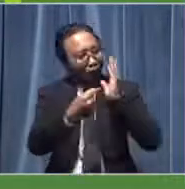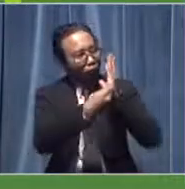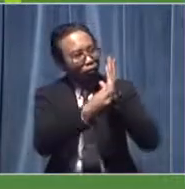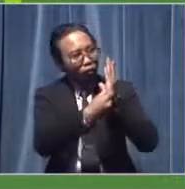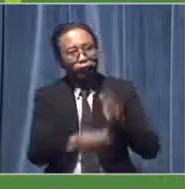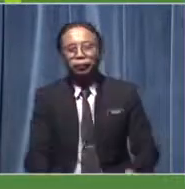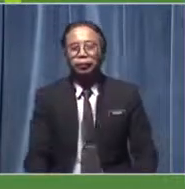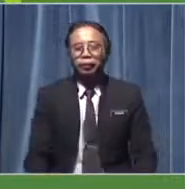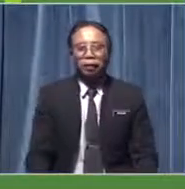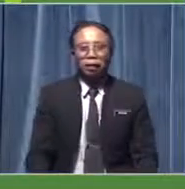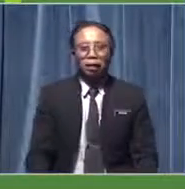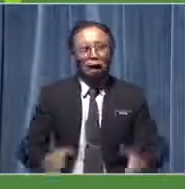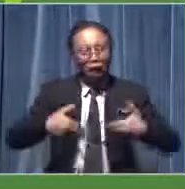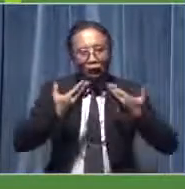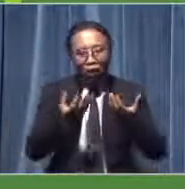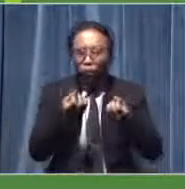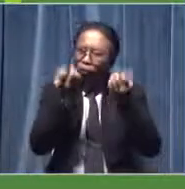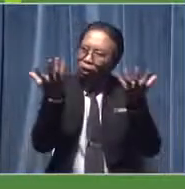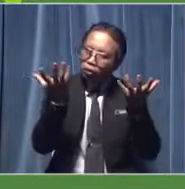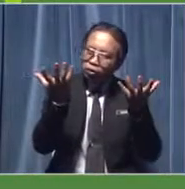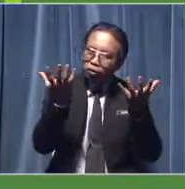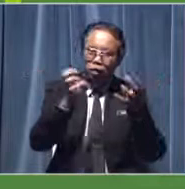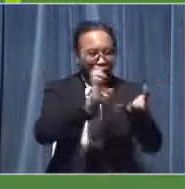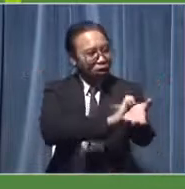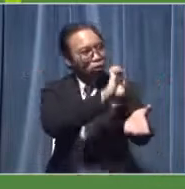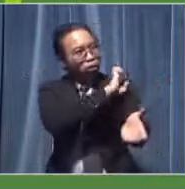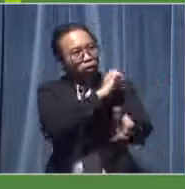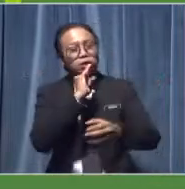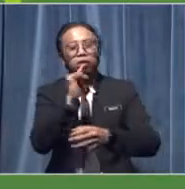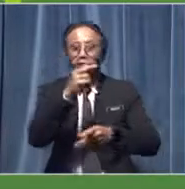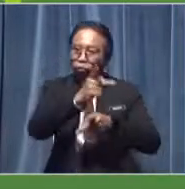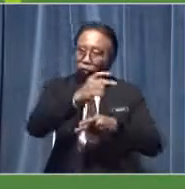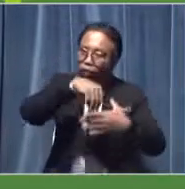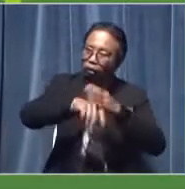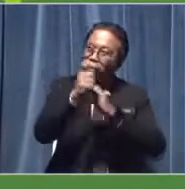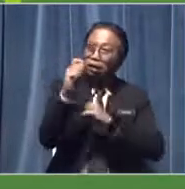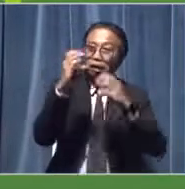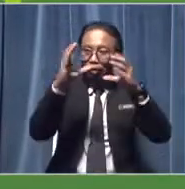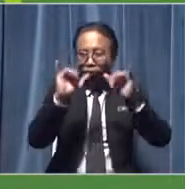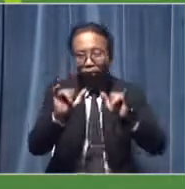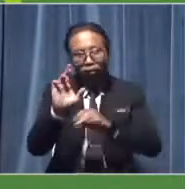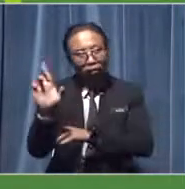battery. How much energy is stored in the capacitor?